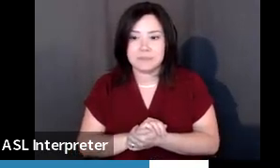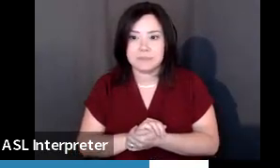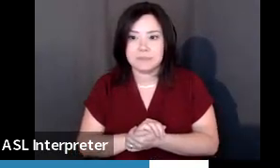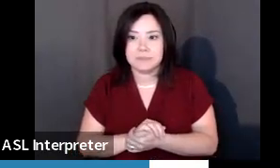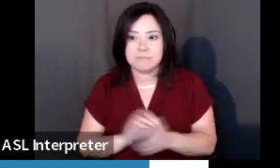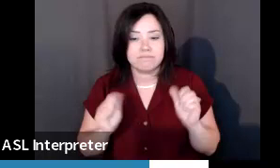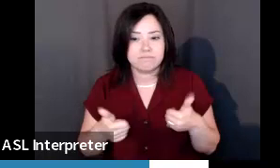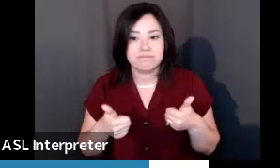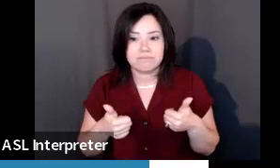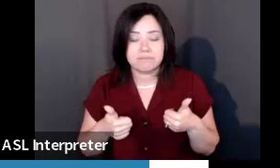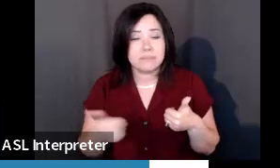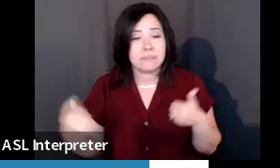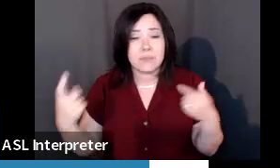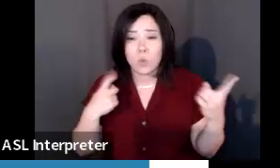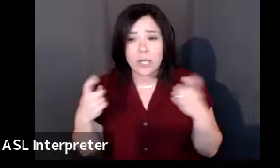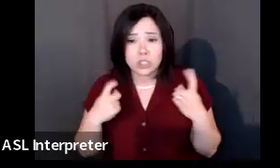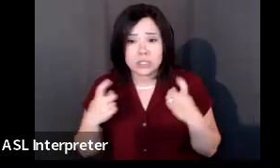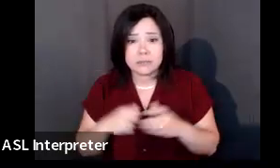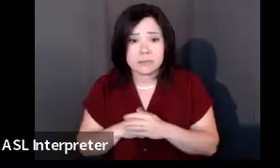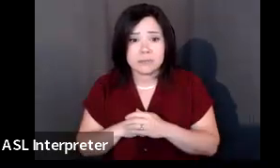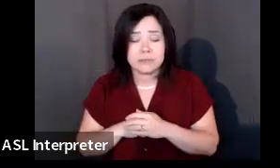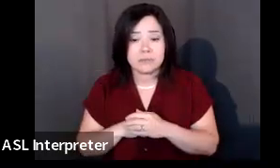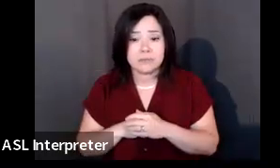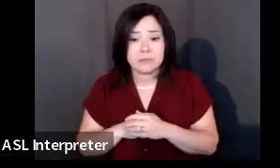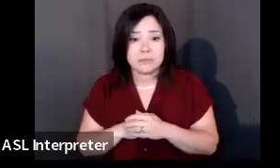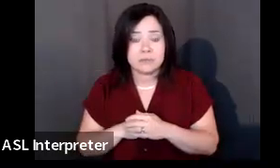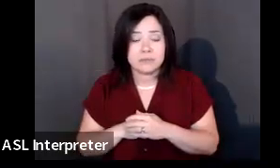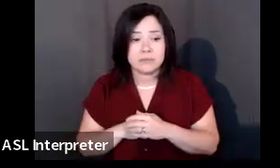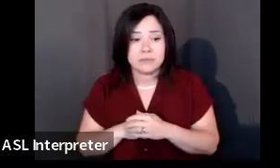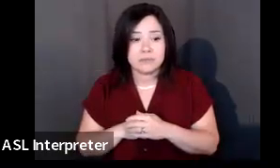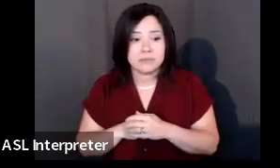yeah. Any questions?